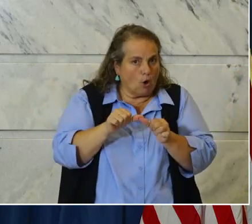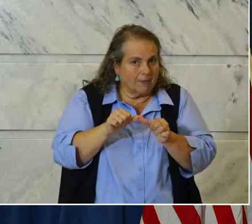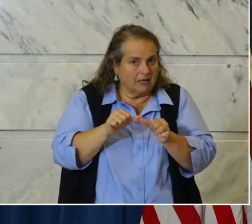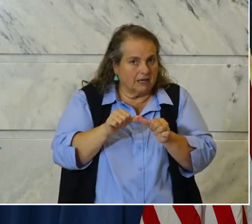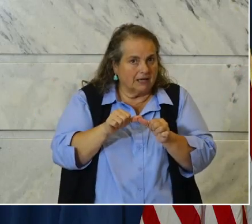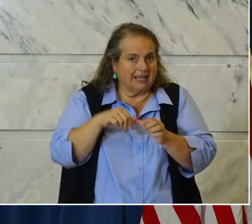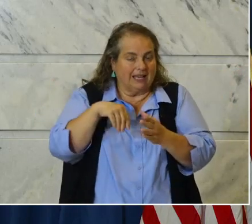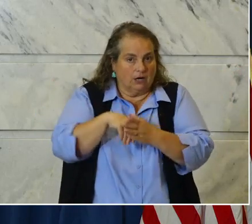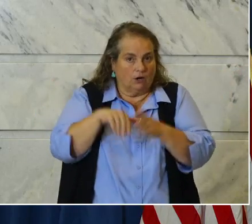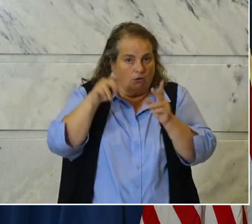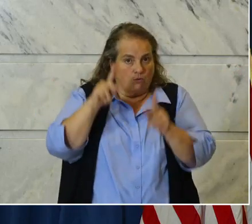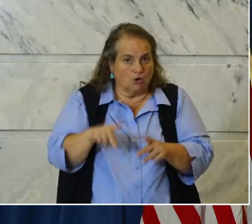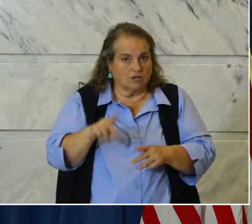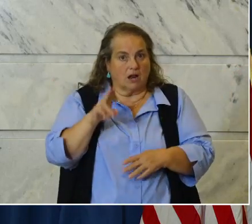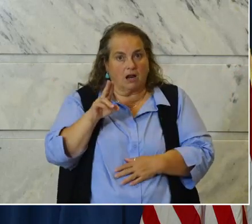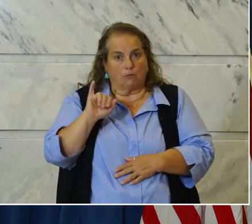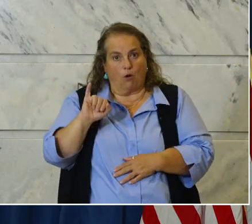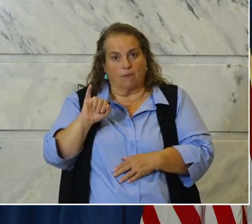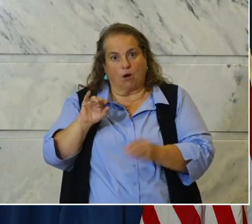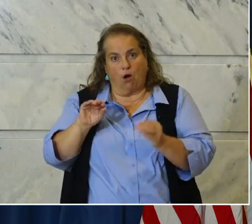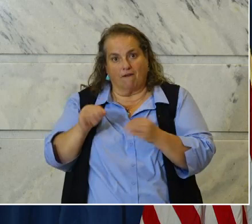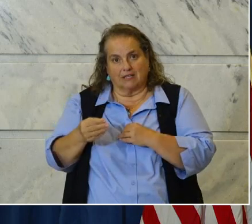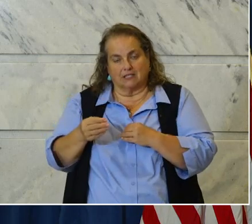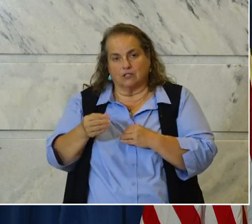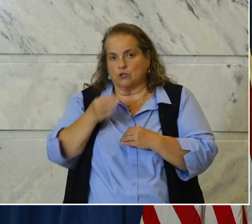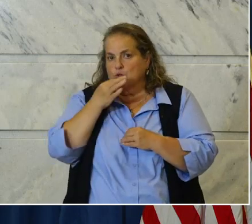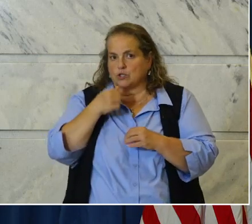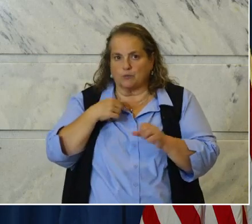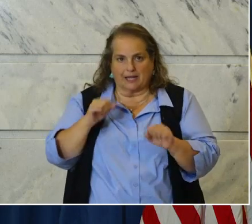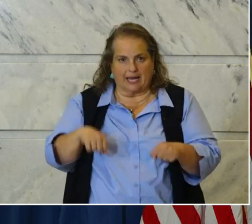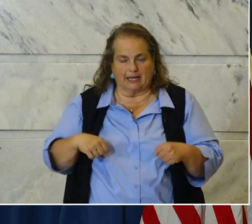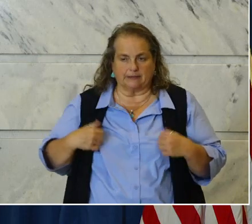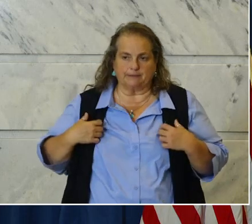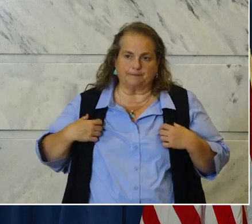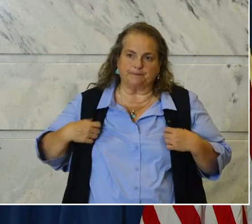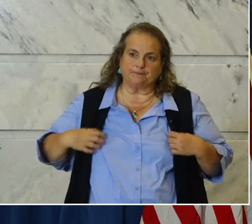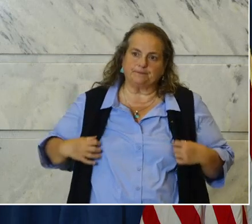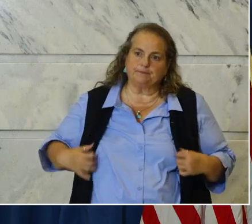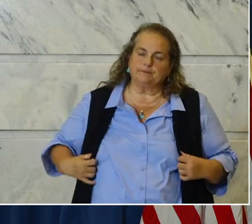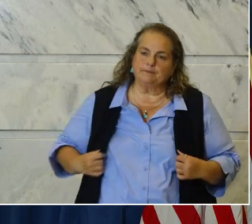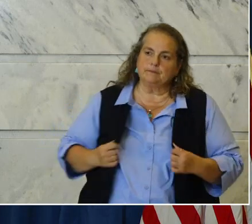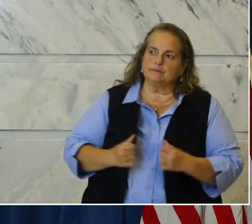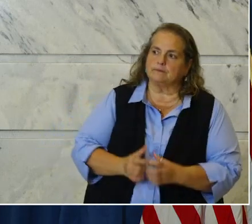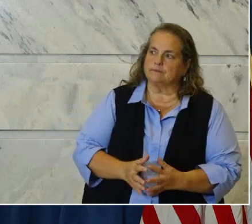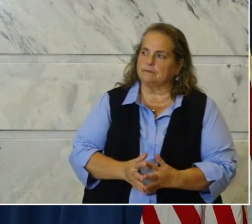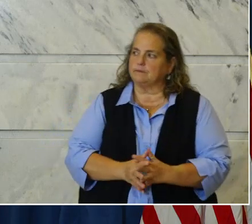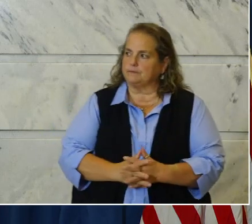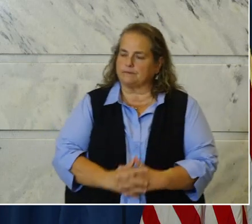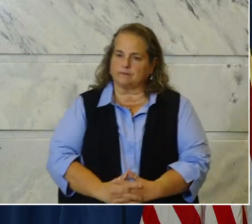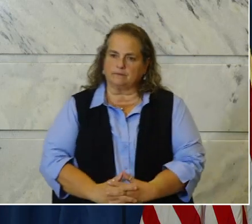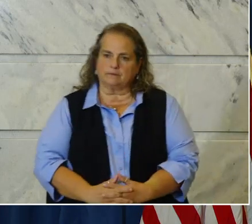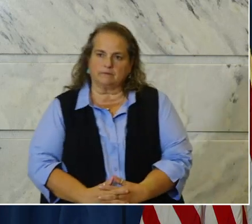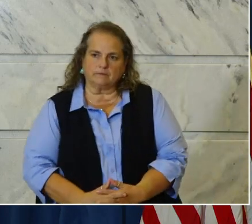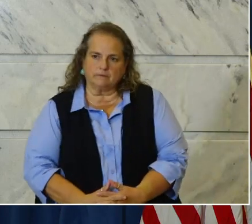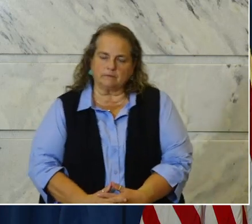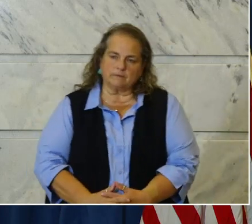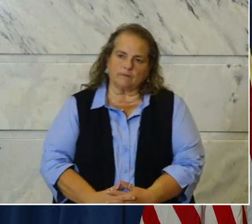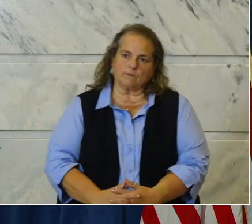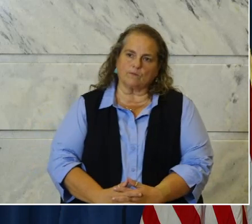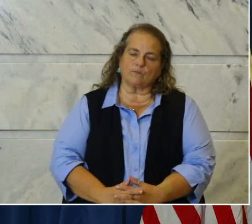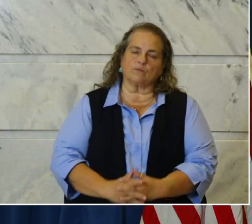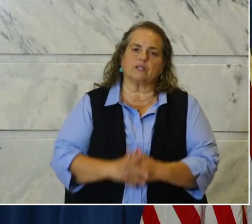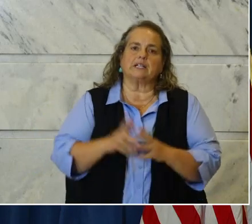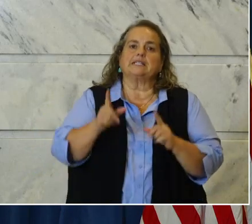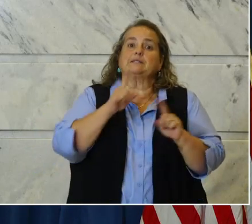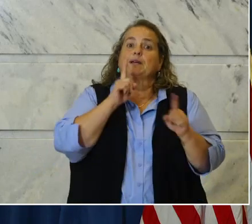in-person unemployment offices just as soon as we can. Tom? Speaking of jobs in Ashland, what